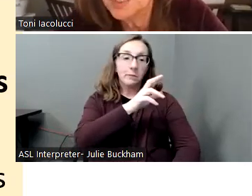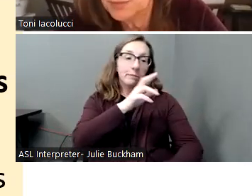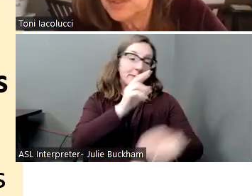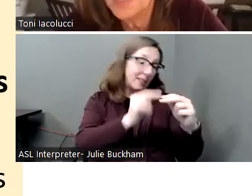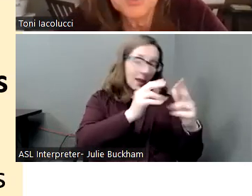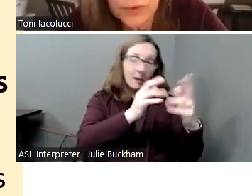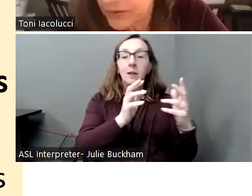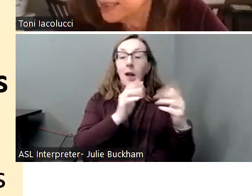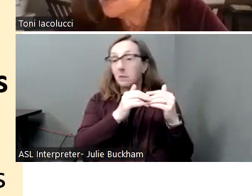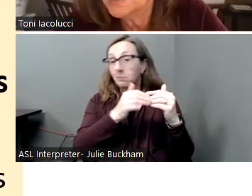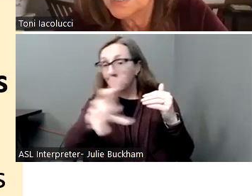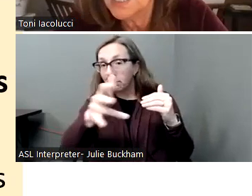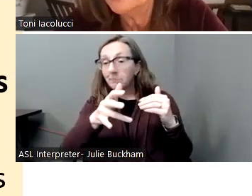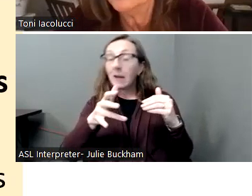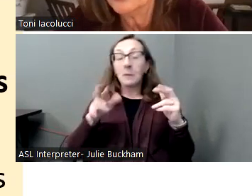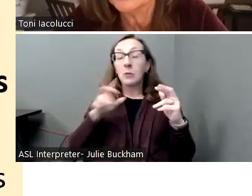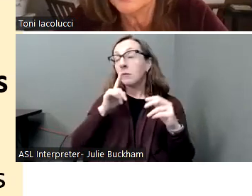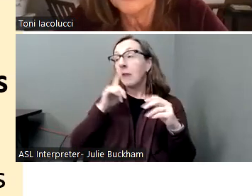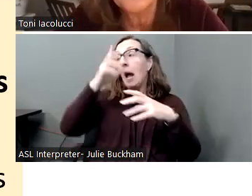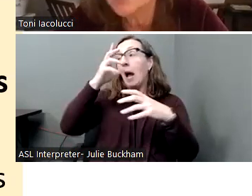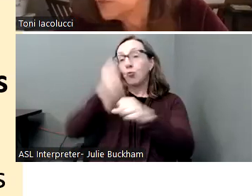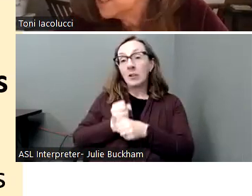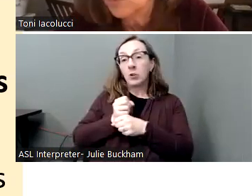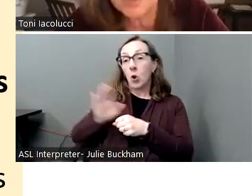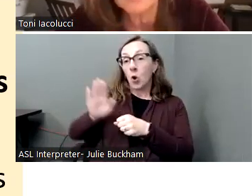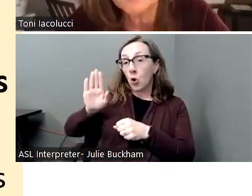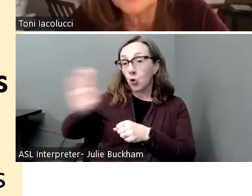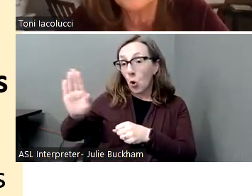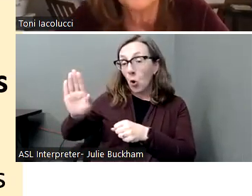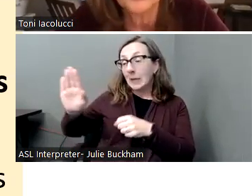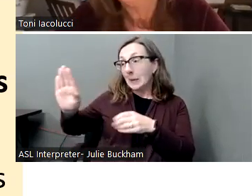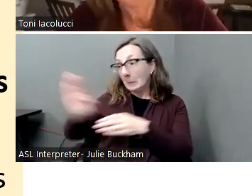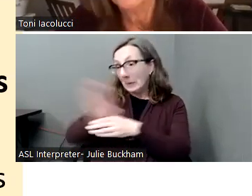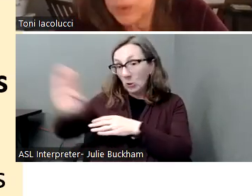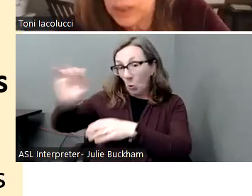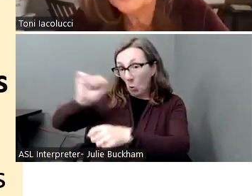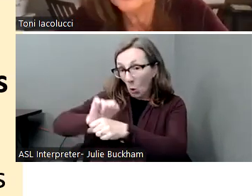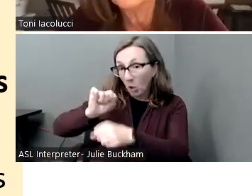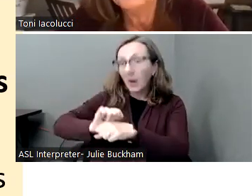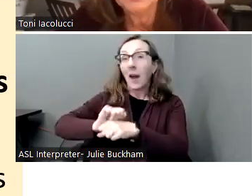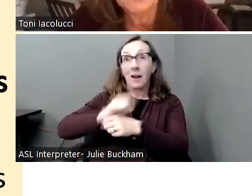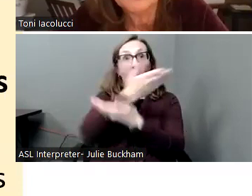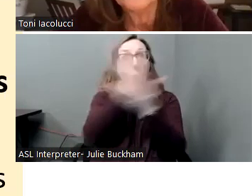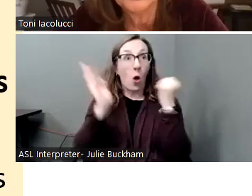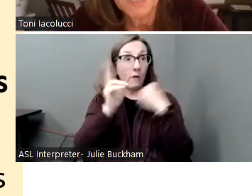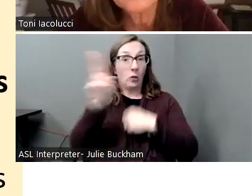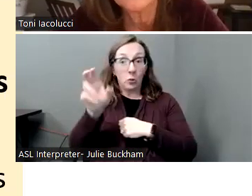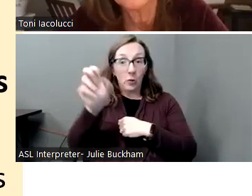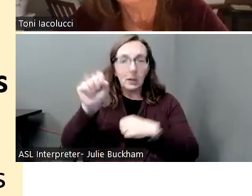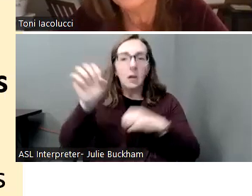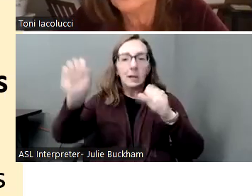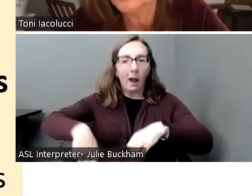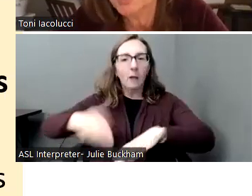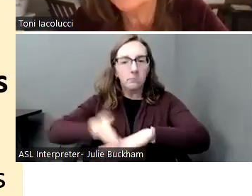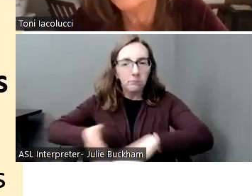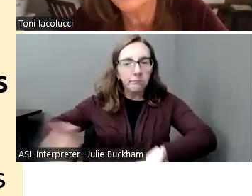wonderful people at your facility and all over the country that are really working on this issue, that we will improve communication access